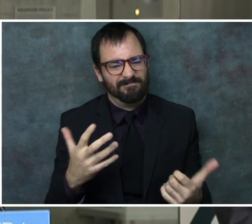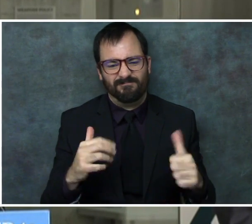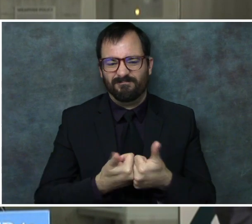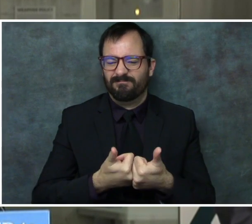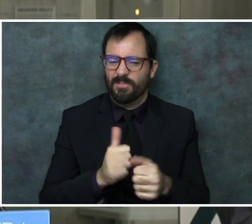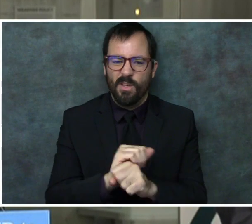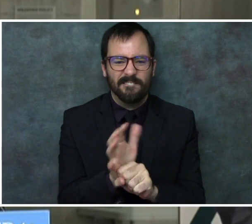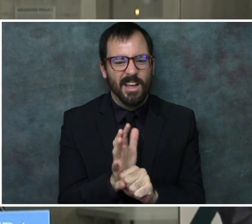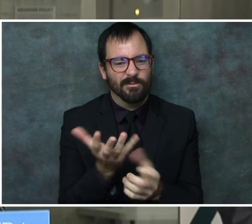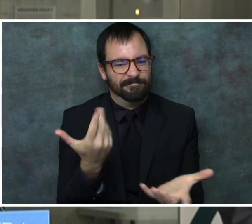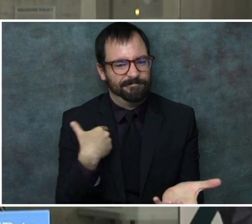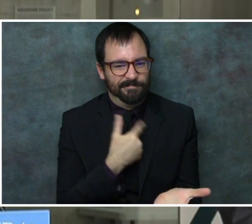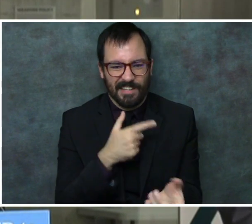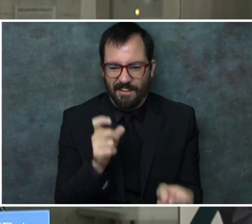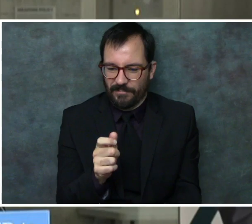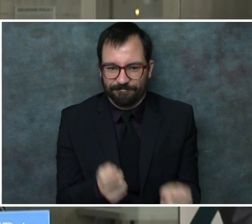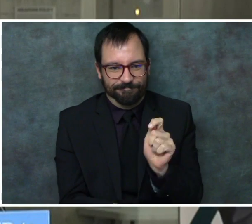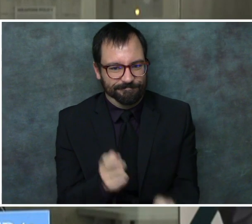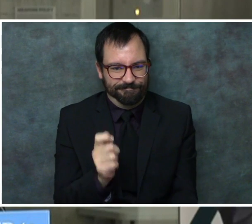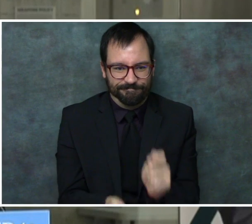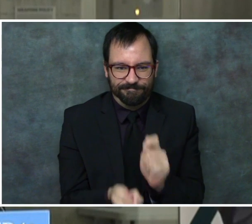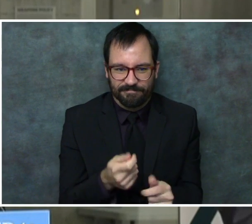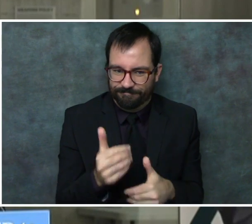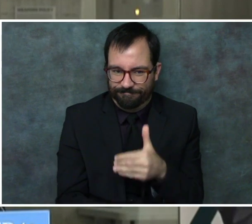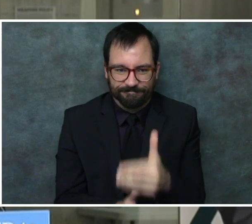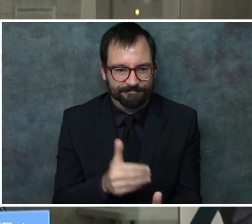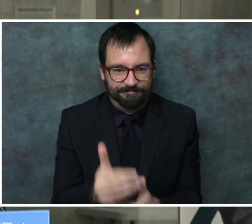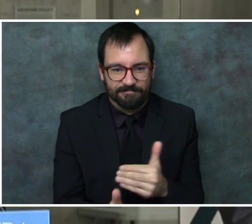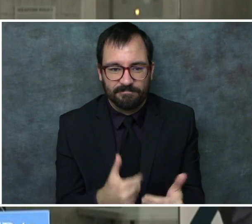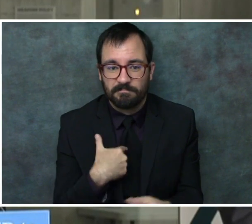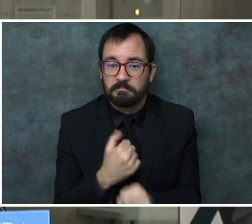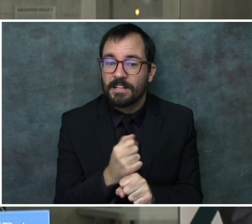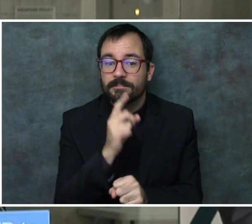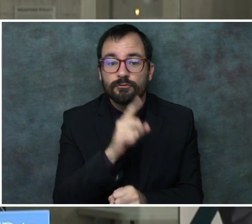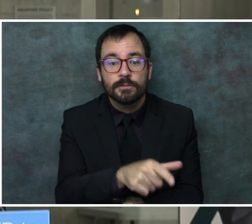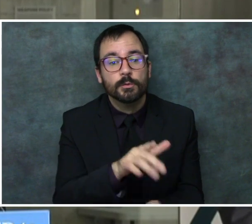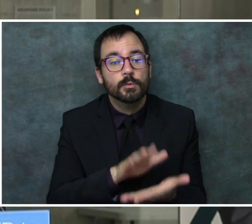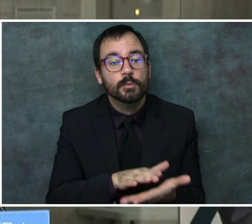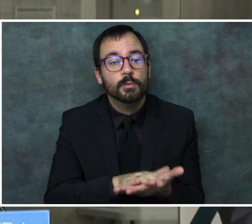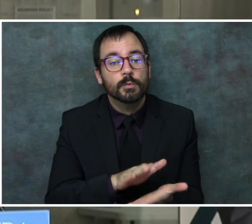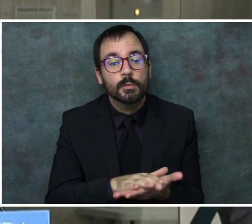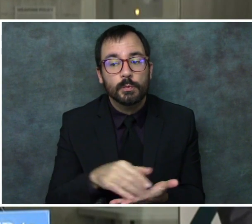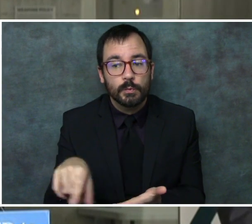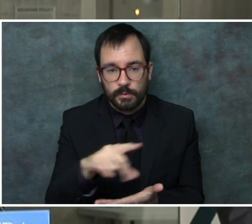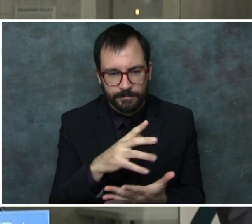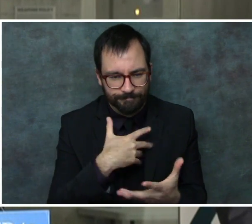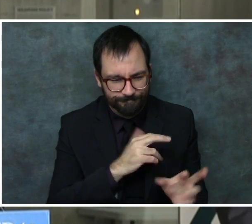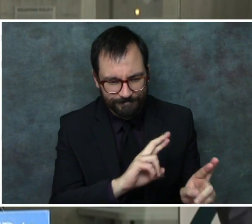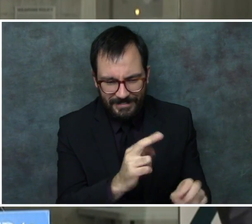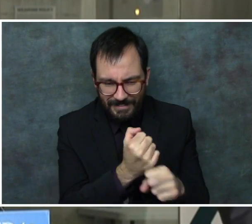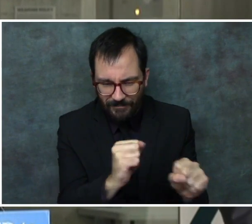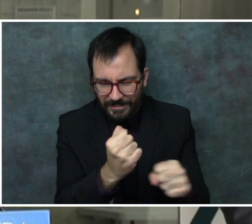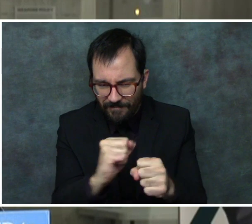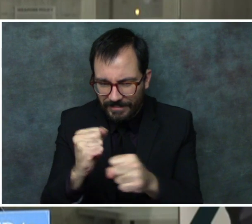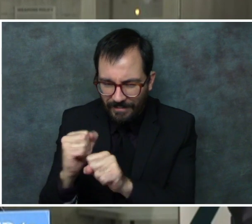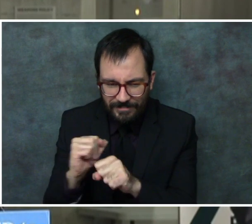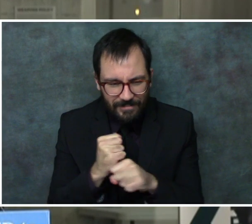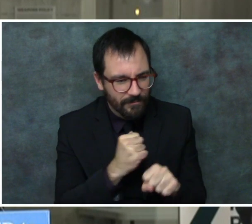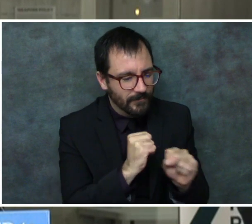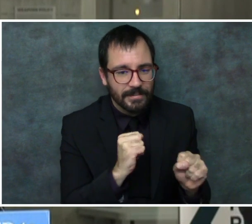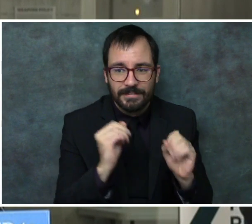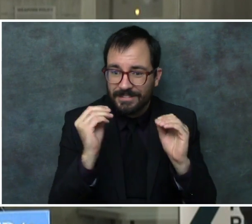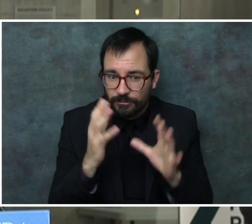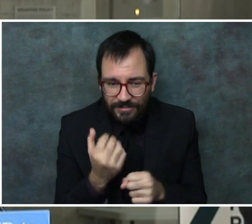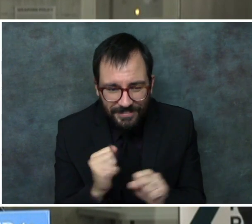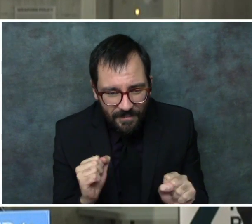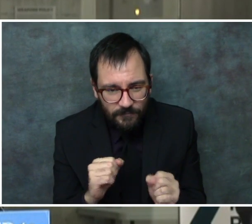these difficult times, but we're living with COVID, so we're adapting to work and move forward. And we've made sure